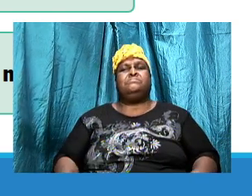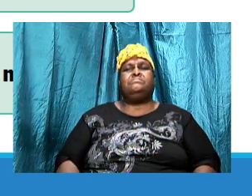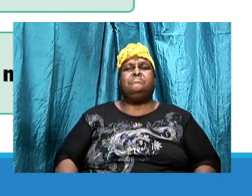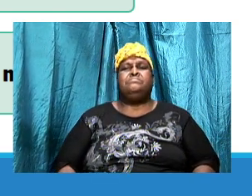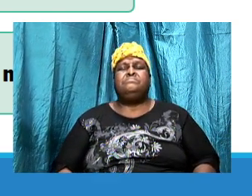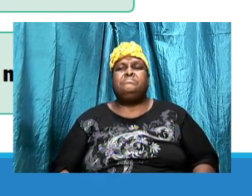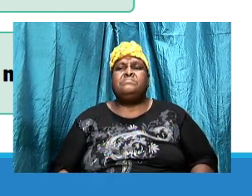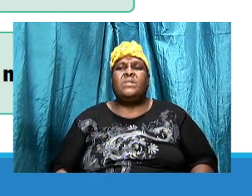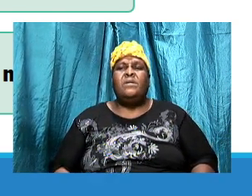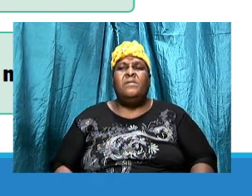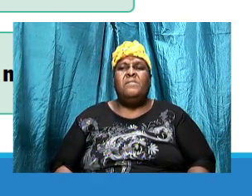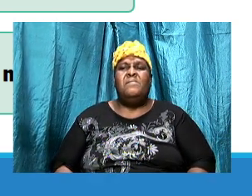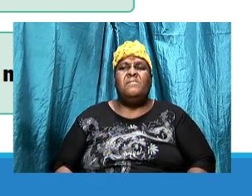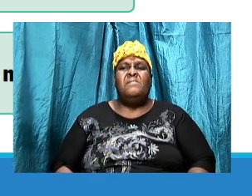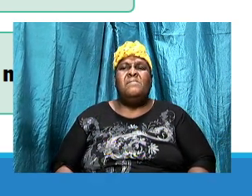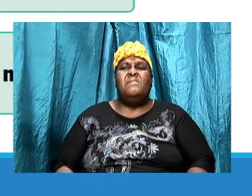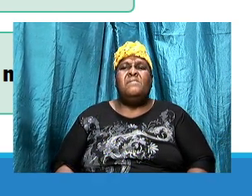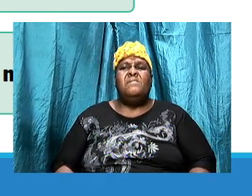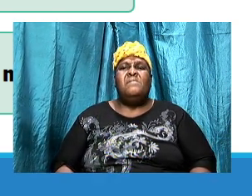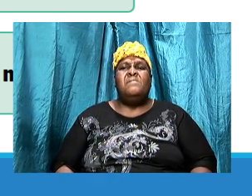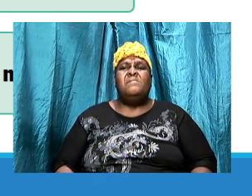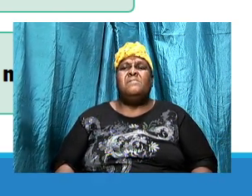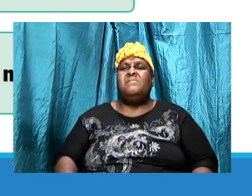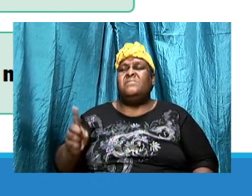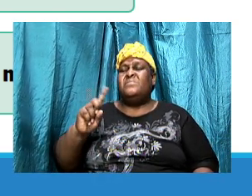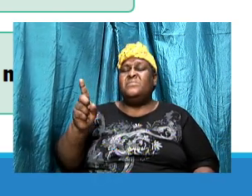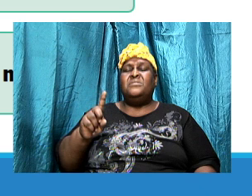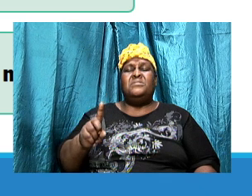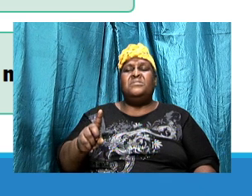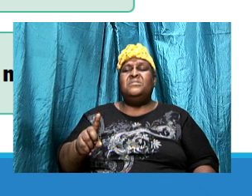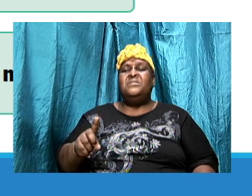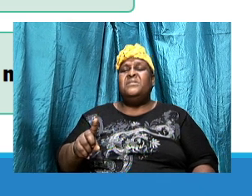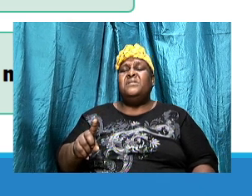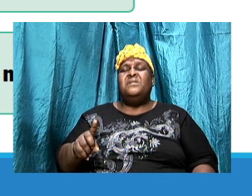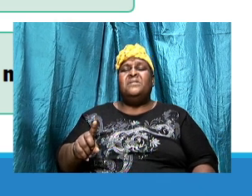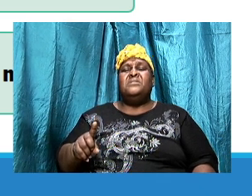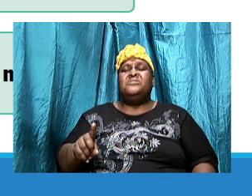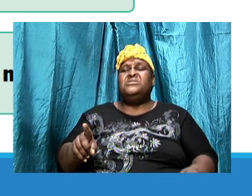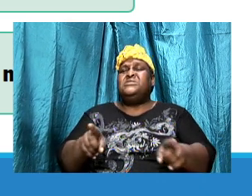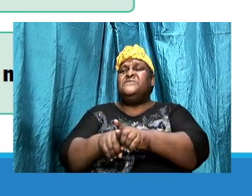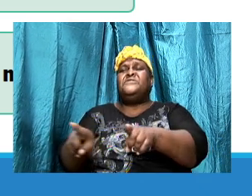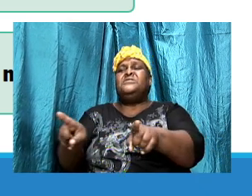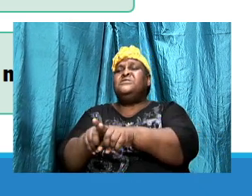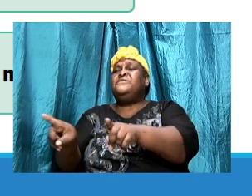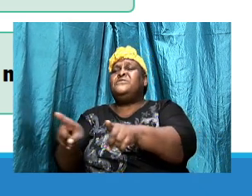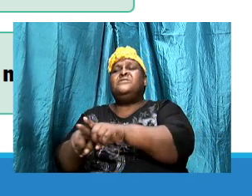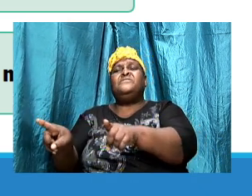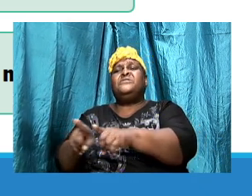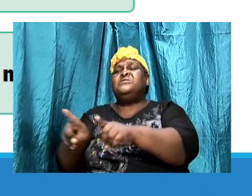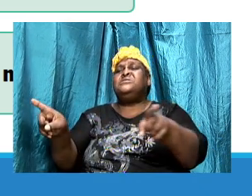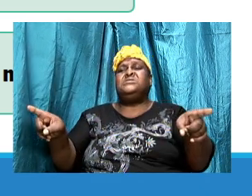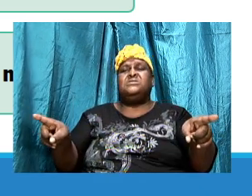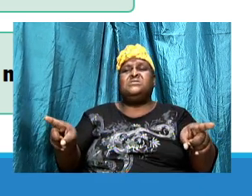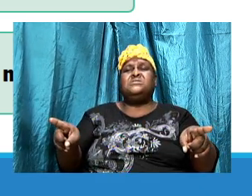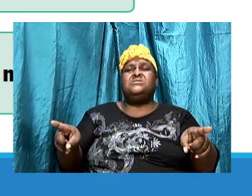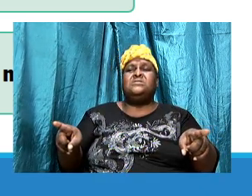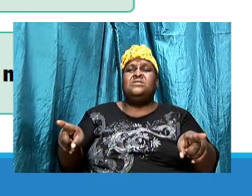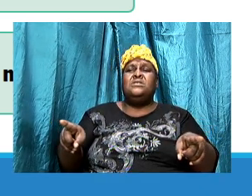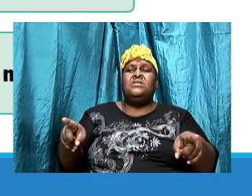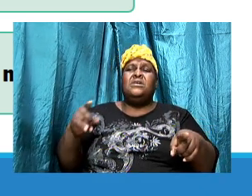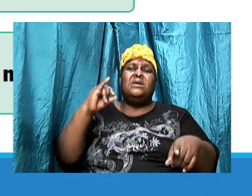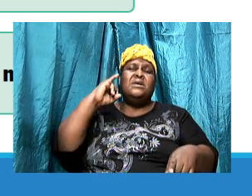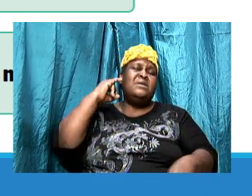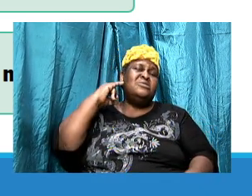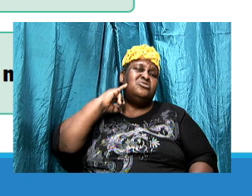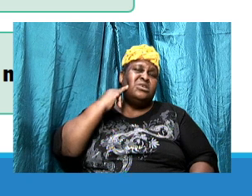to underscore is that whenever there is strife, whenever there is strife and